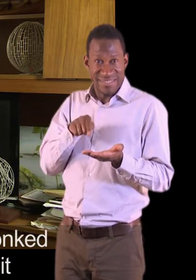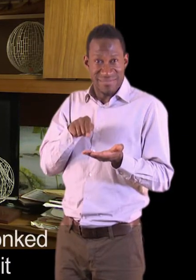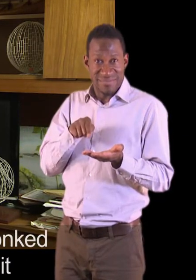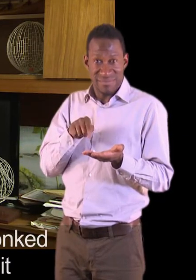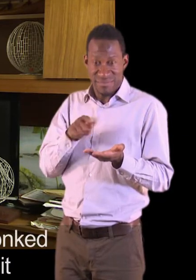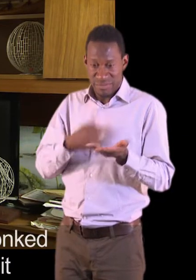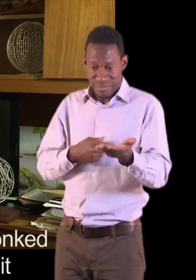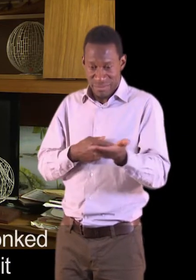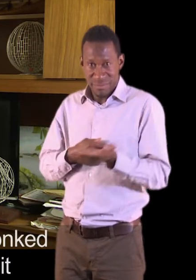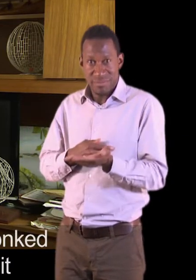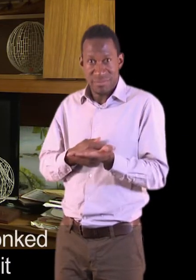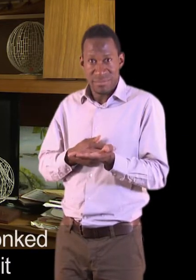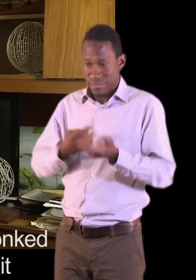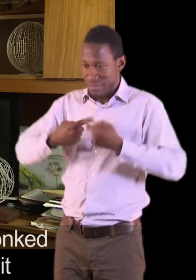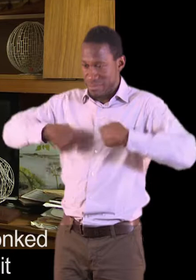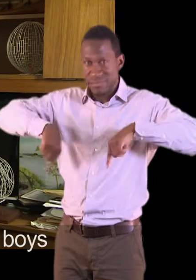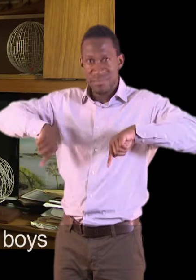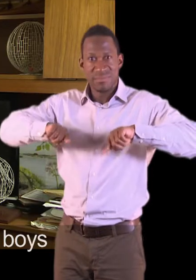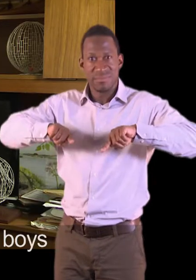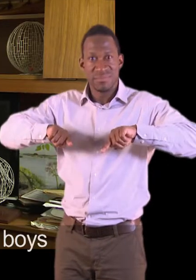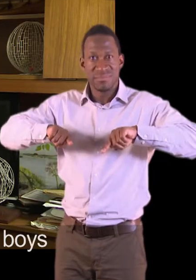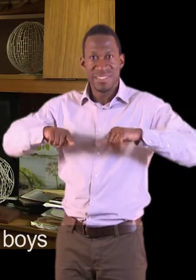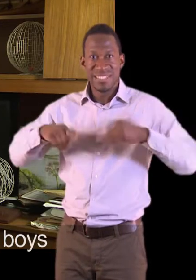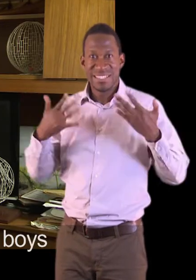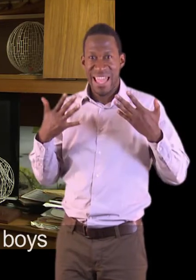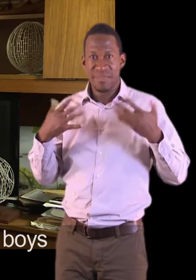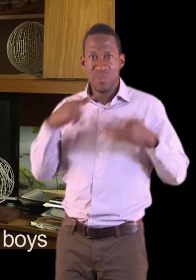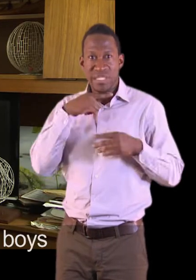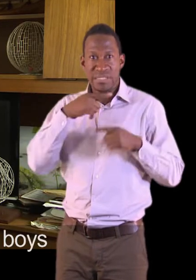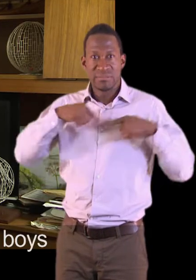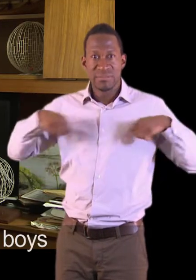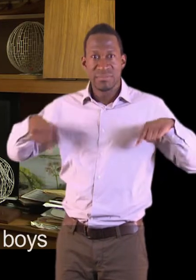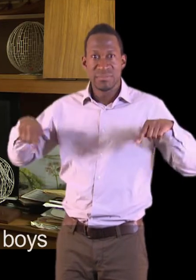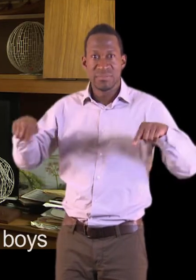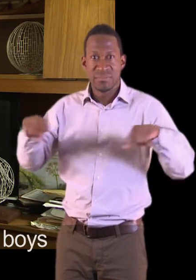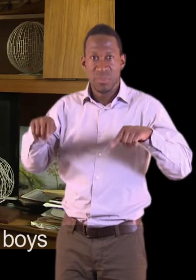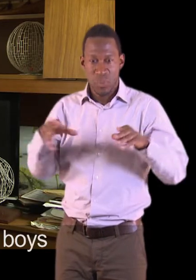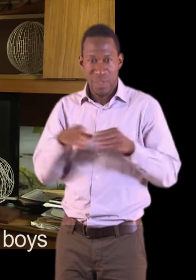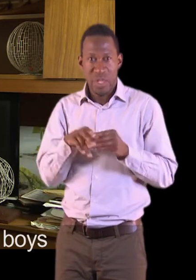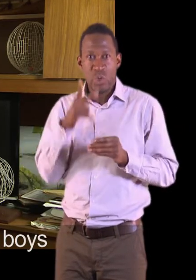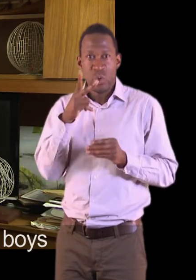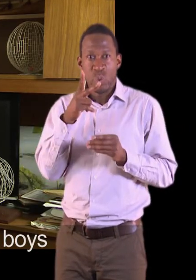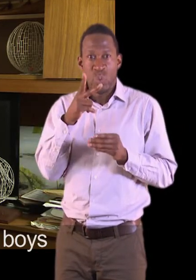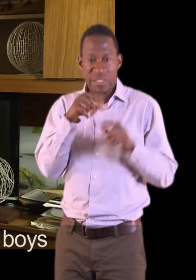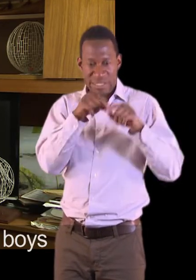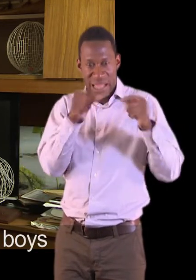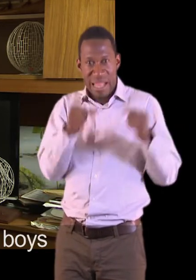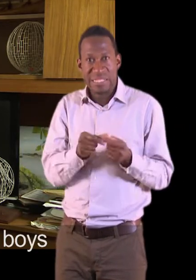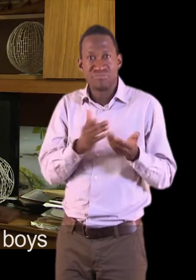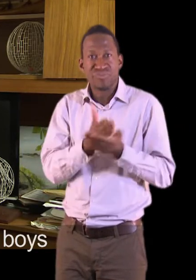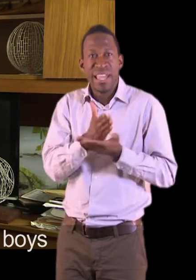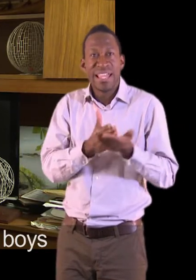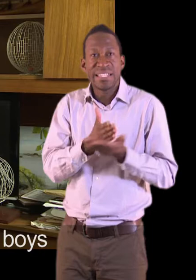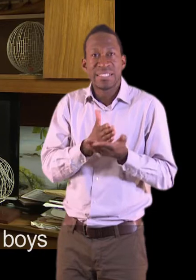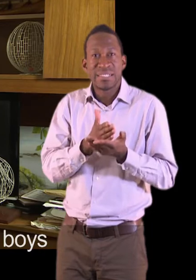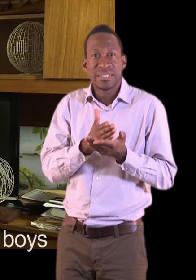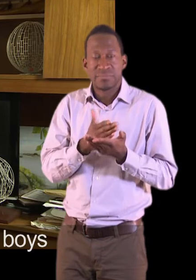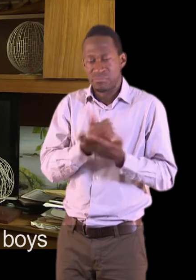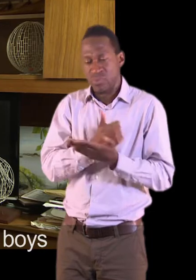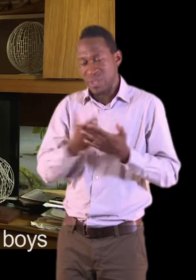jam bonked down in the middle of it, and that had to serve 10 boys